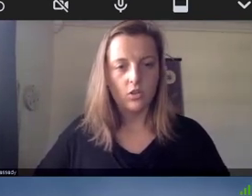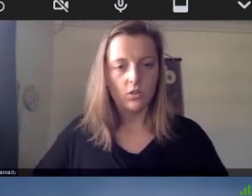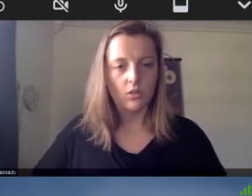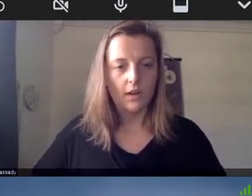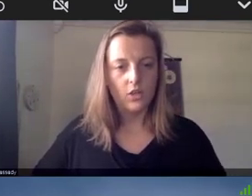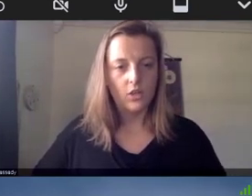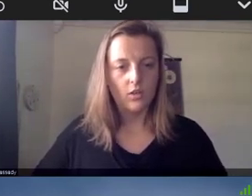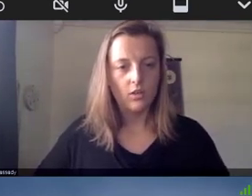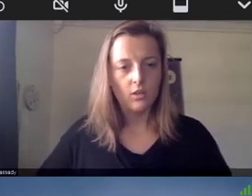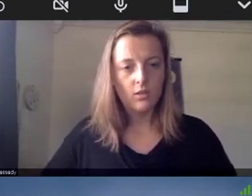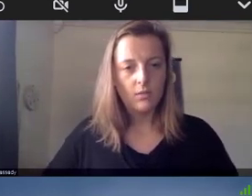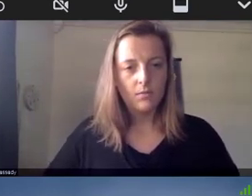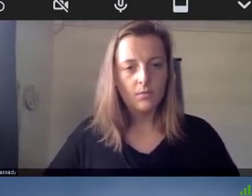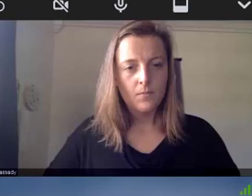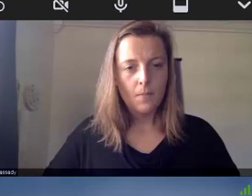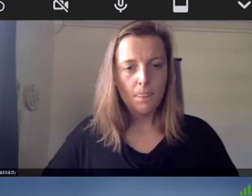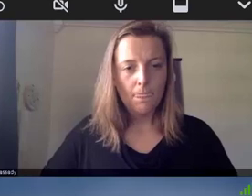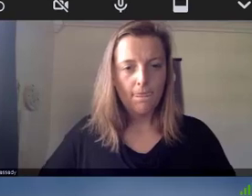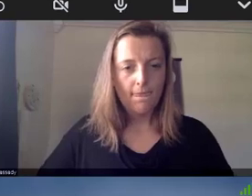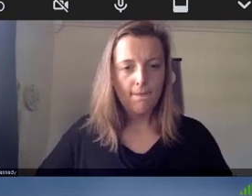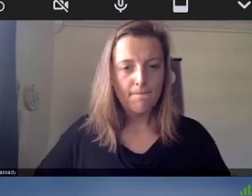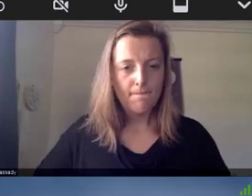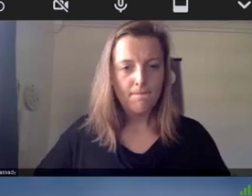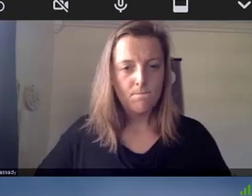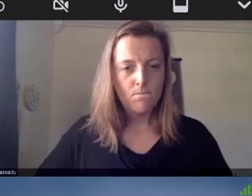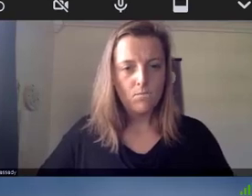convection, internal convection.